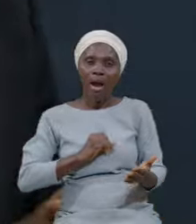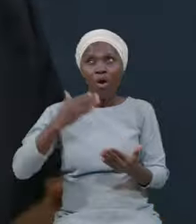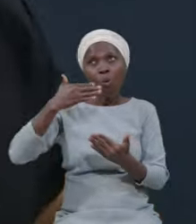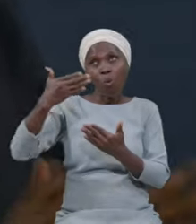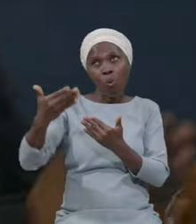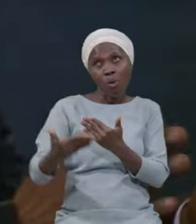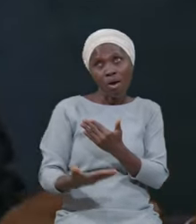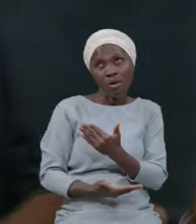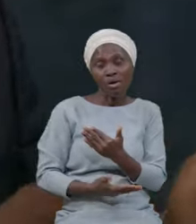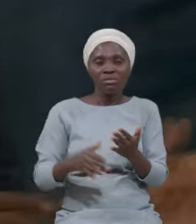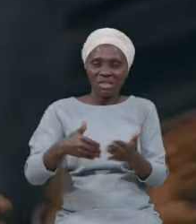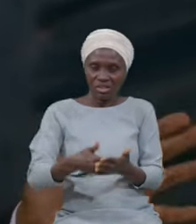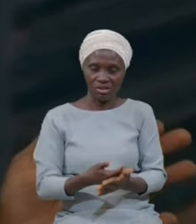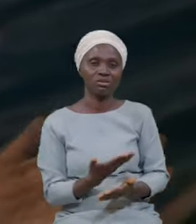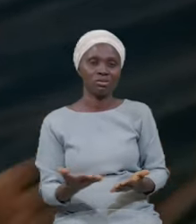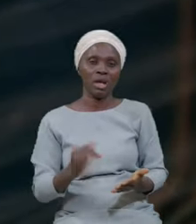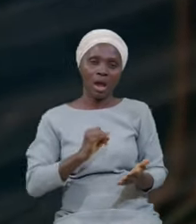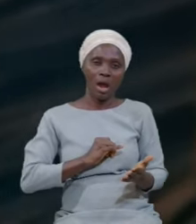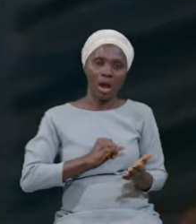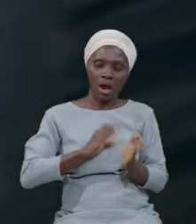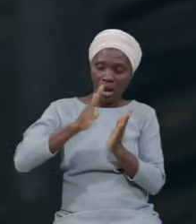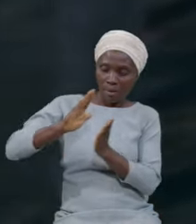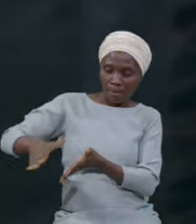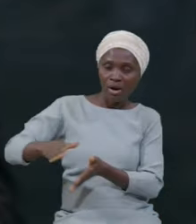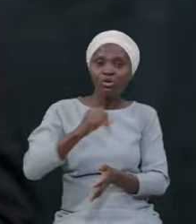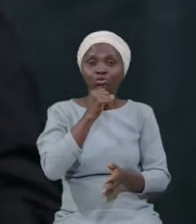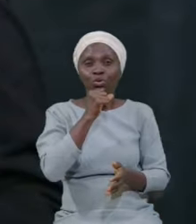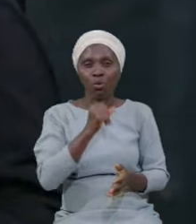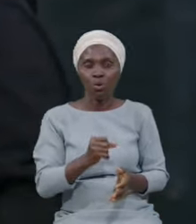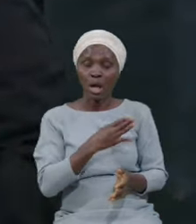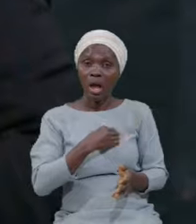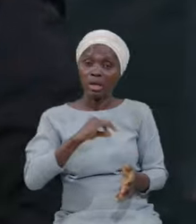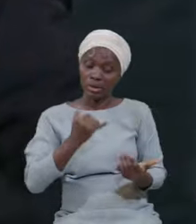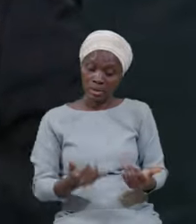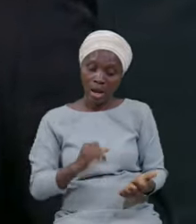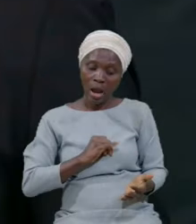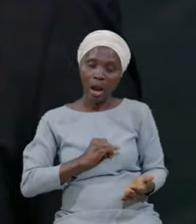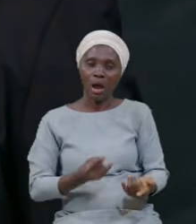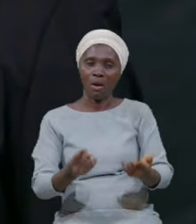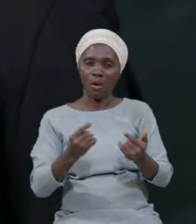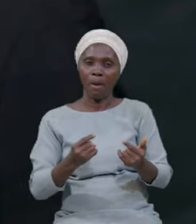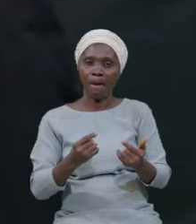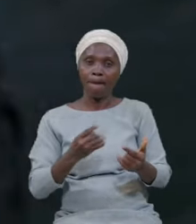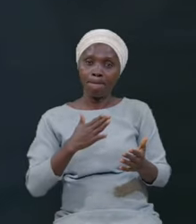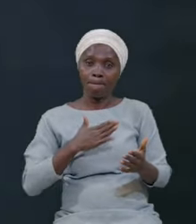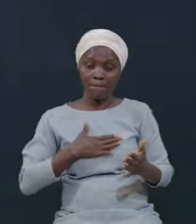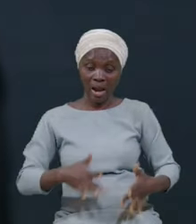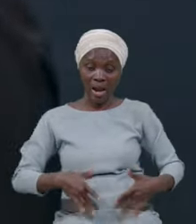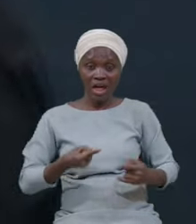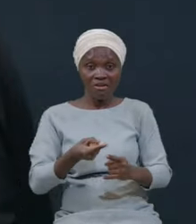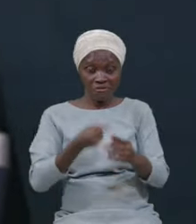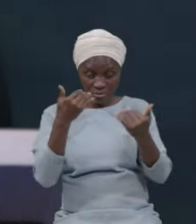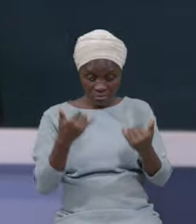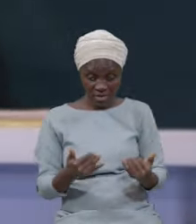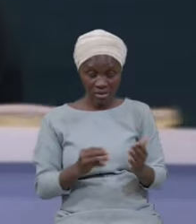I abandon the old and I come my life from this hour will become a new